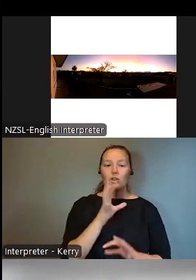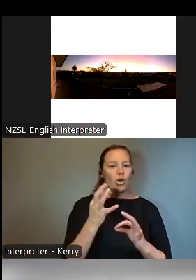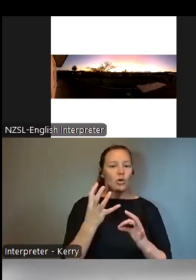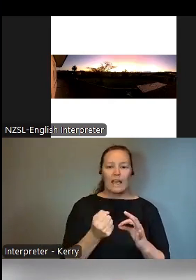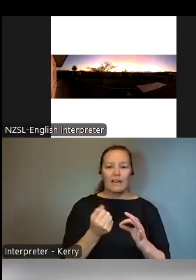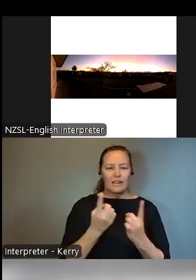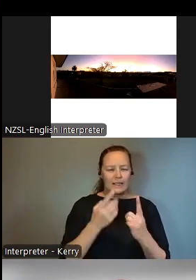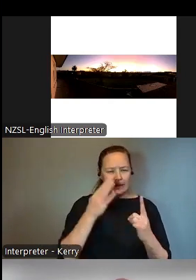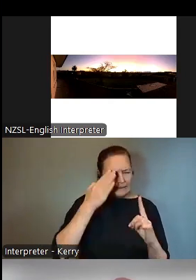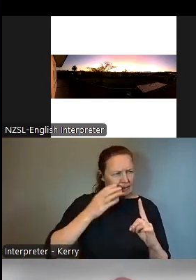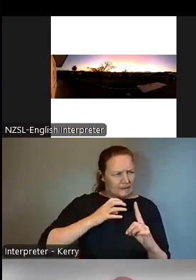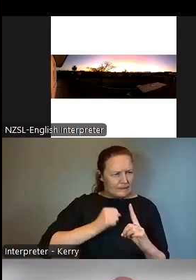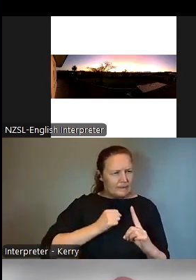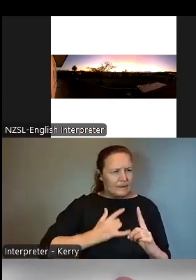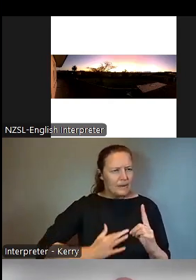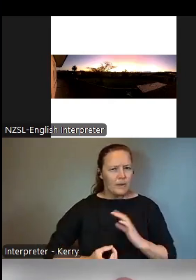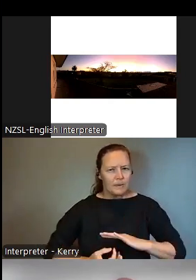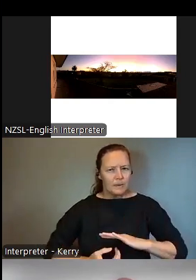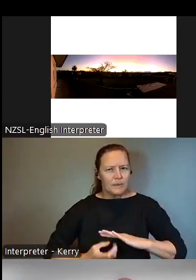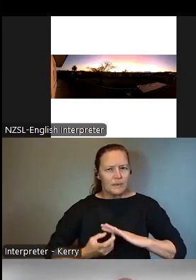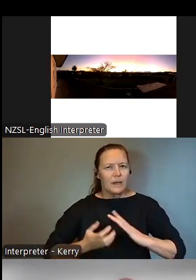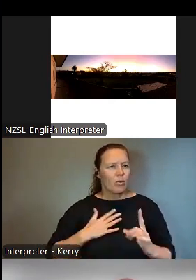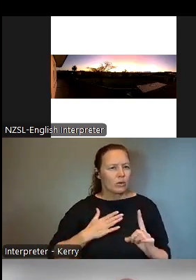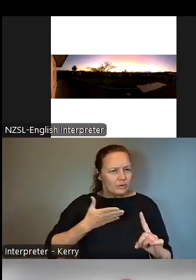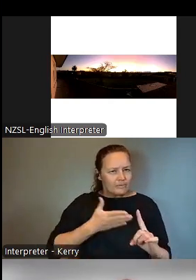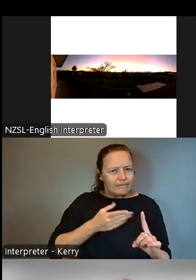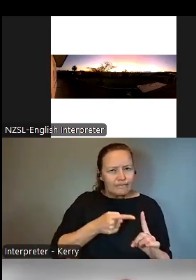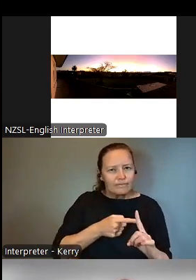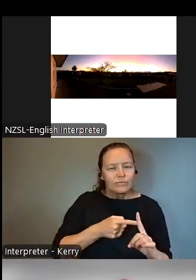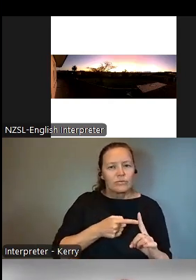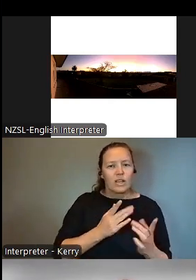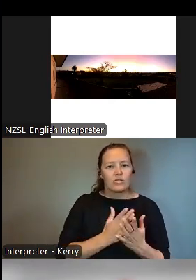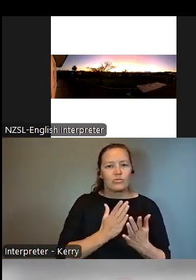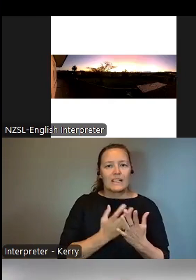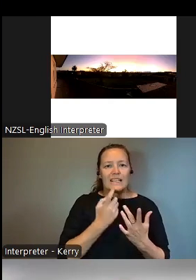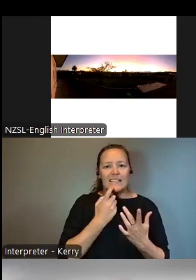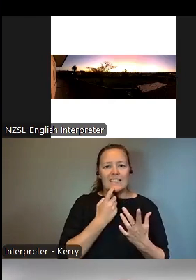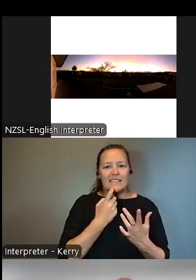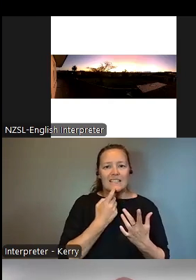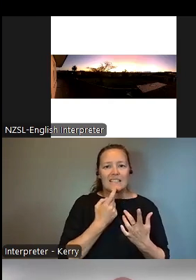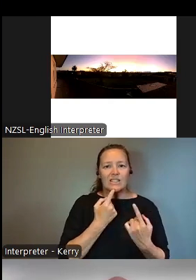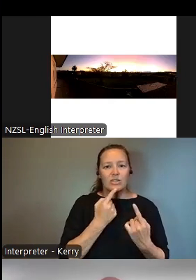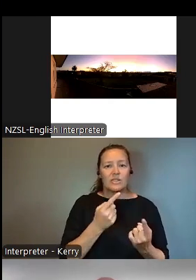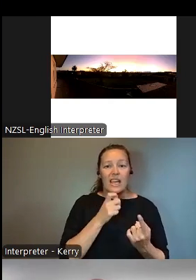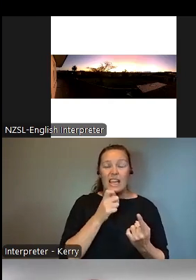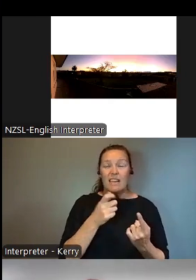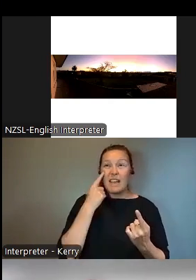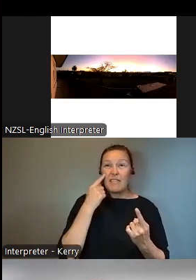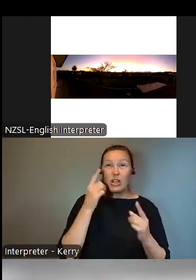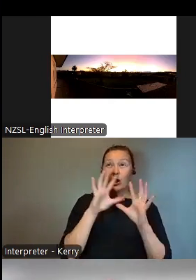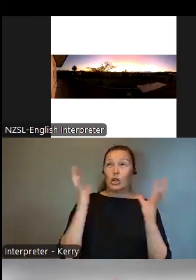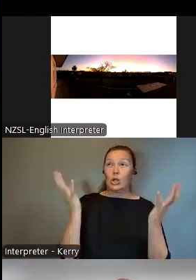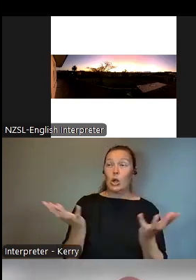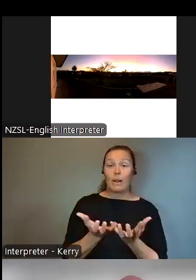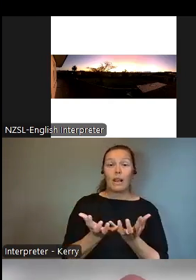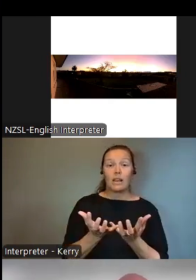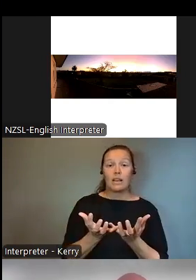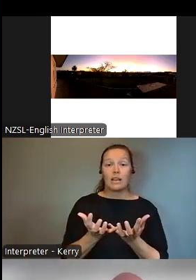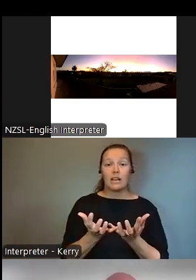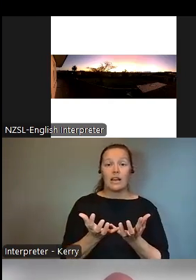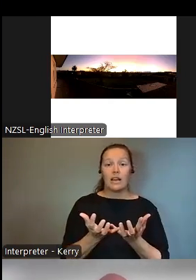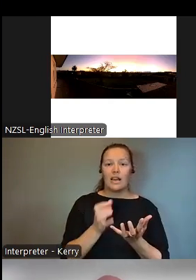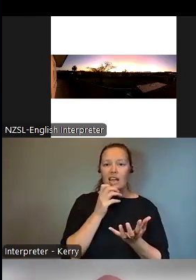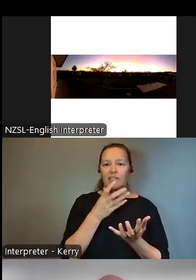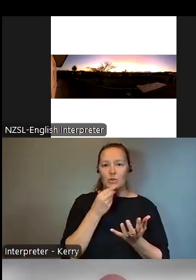within your school, it's really easy to look beyond your four walls and to say, actually, if we look globally and put my pessimistic hat